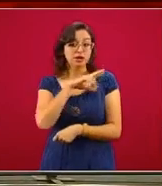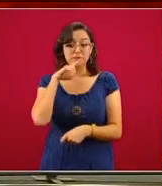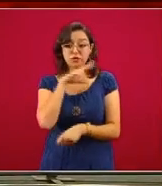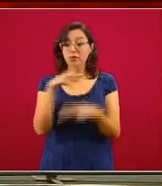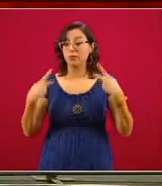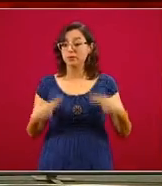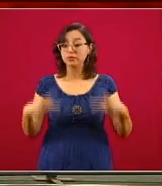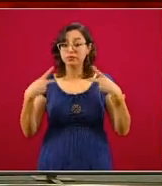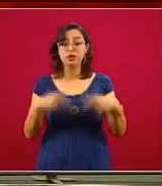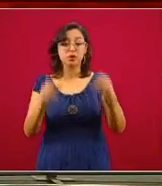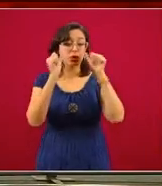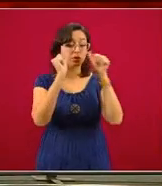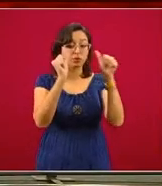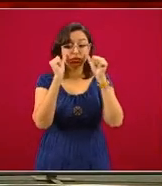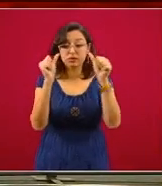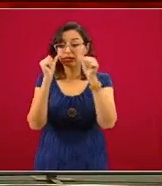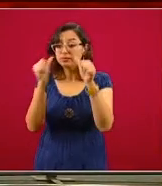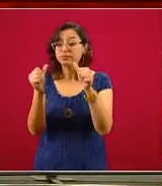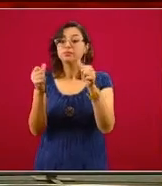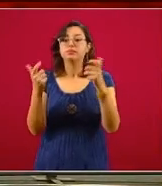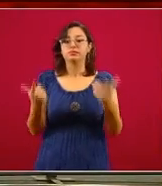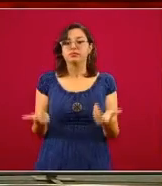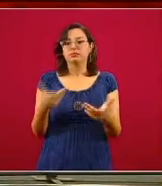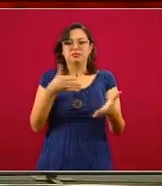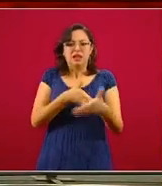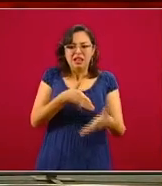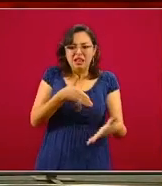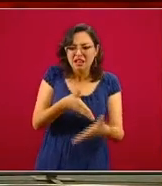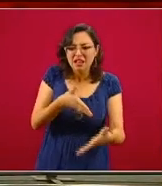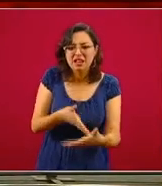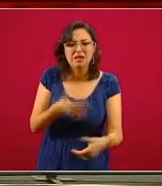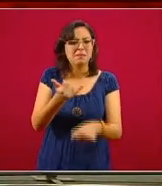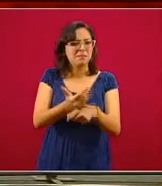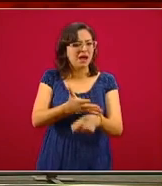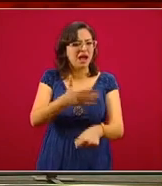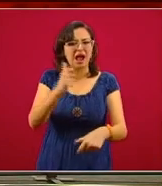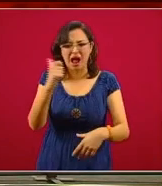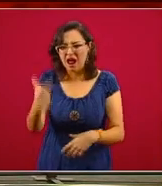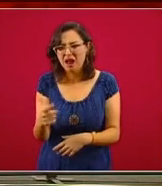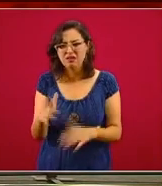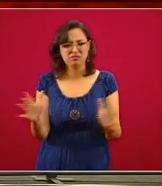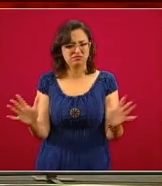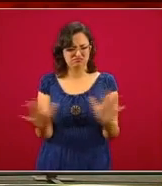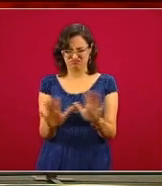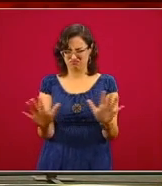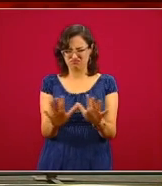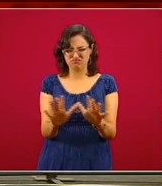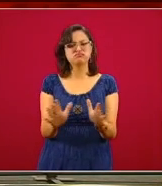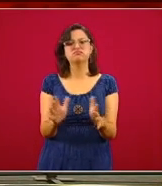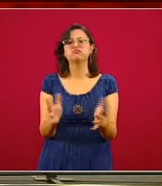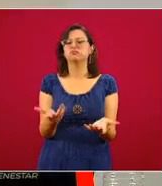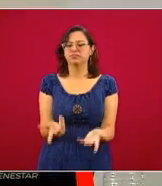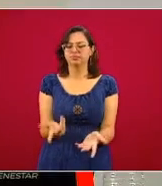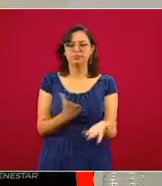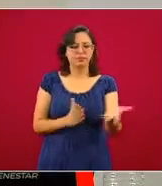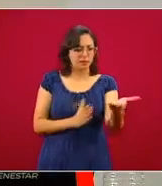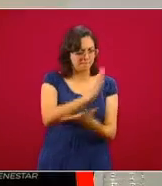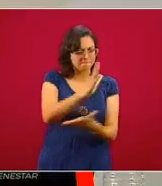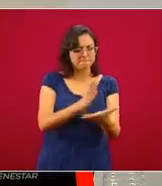fast. People can't be stumbling over any kind of element to get attended to.